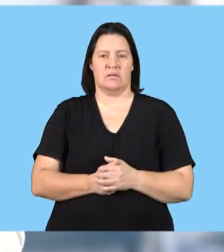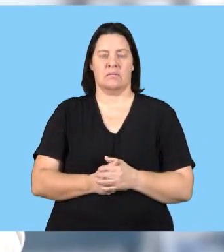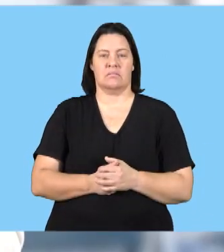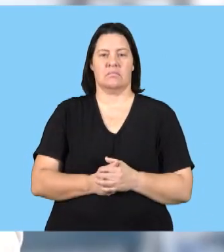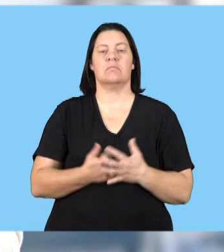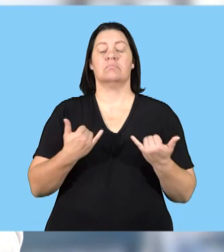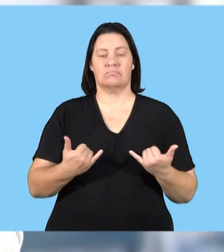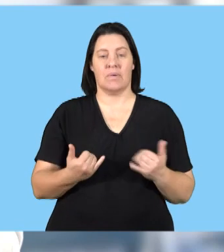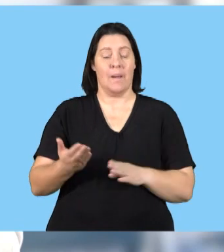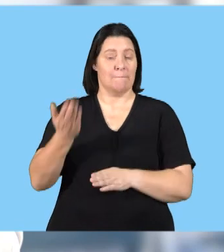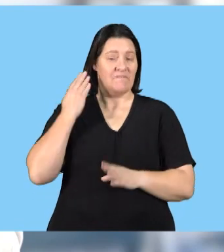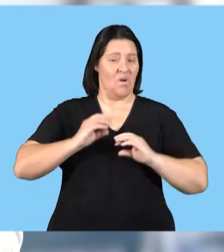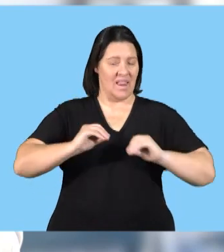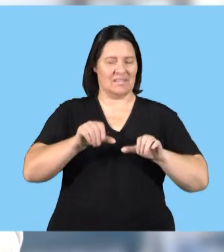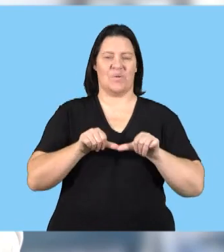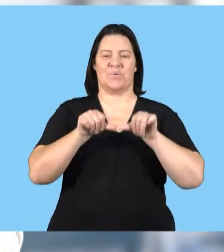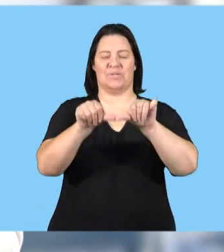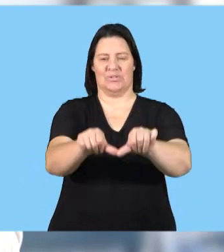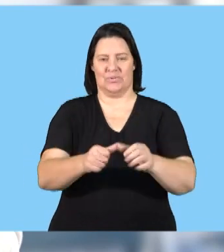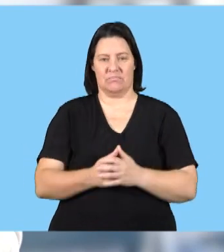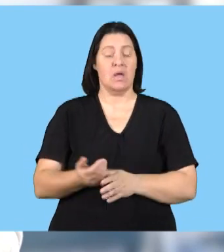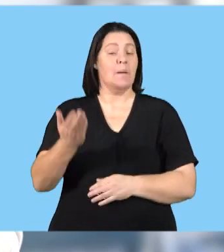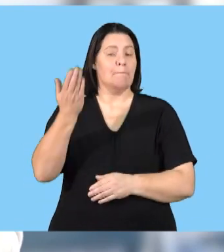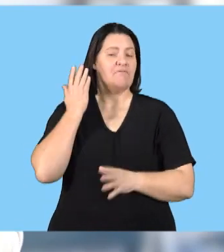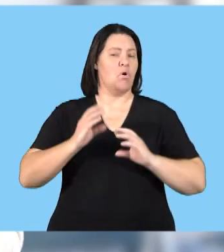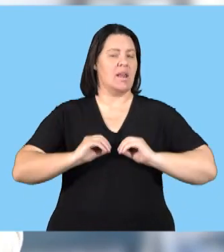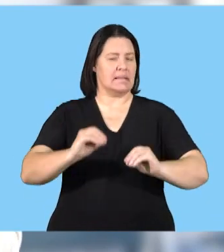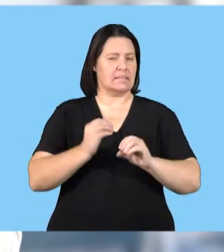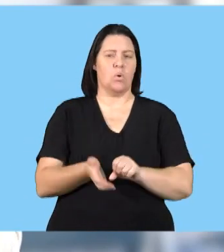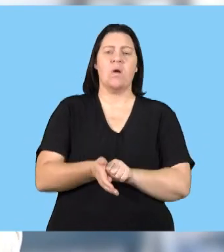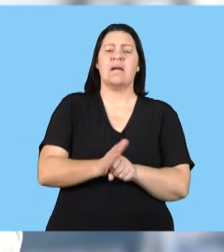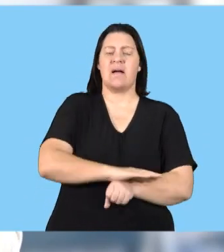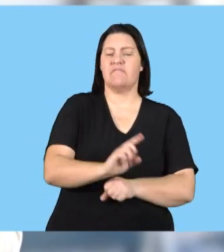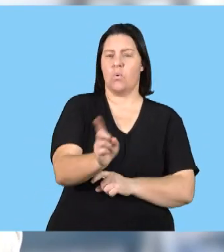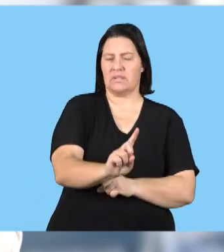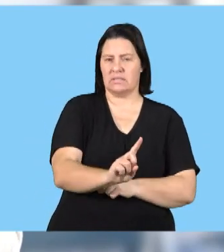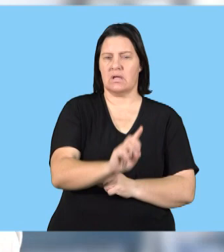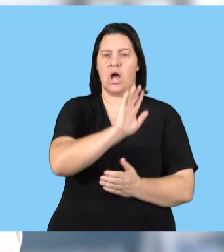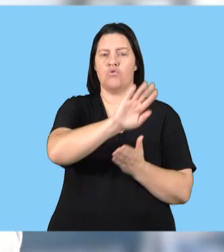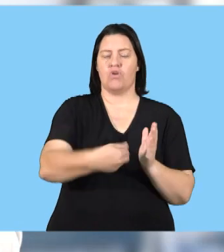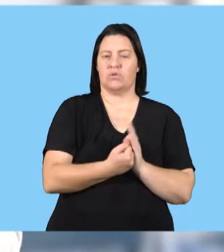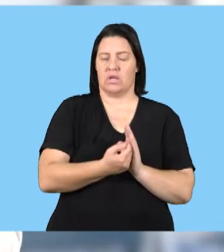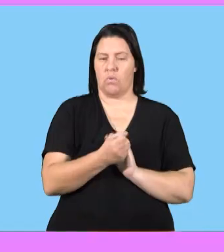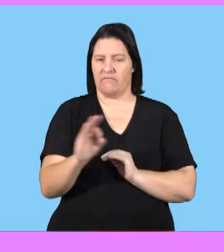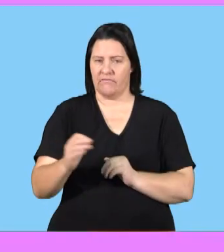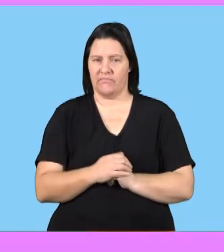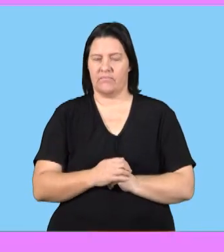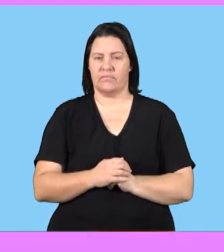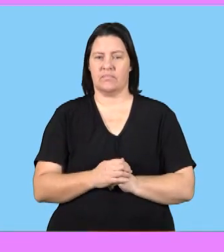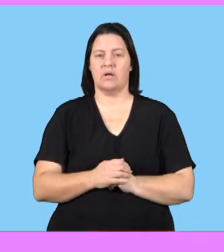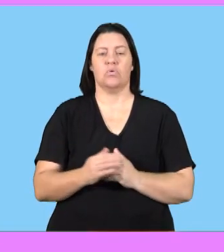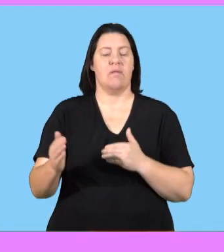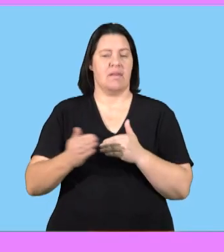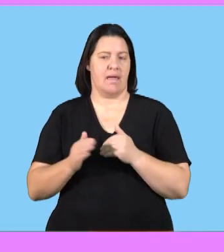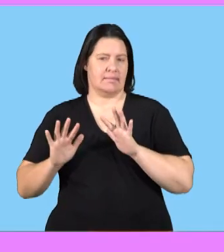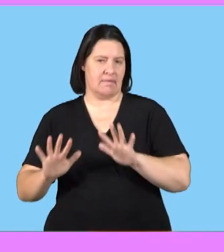We are continuing from the previous lesson. In the previous lesson, we've covered rounding off and rounding off to